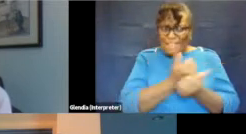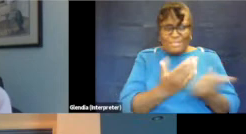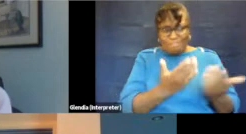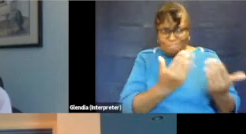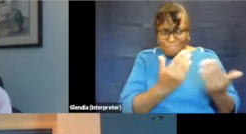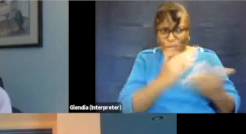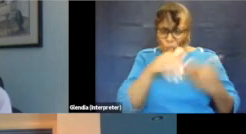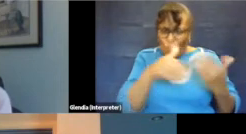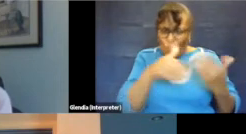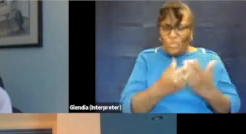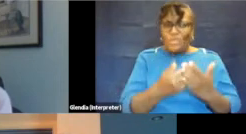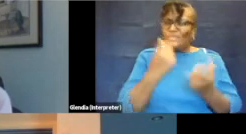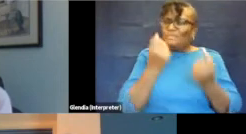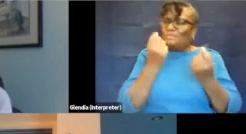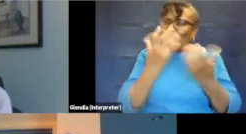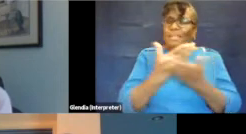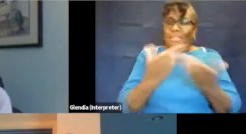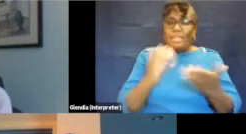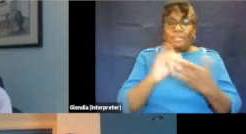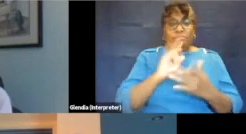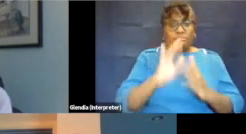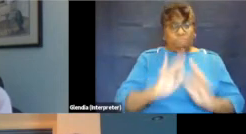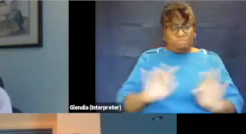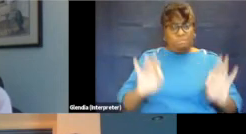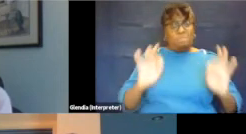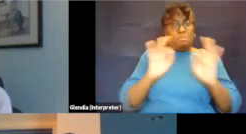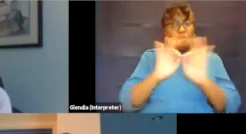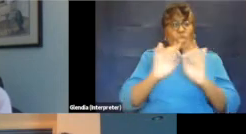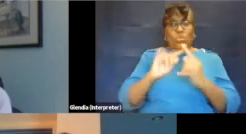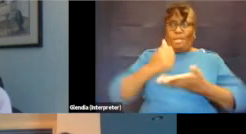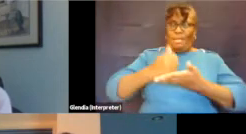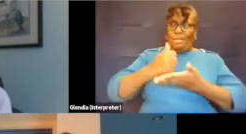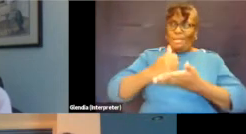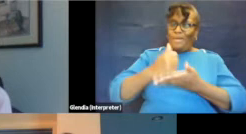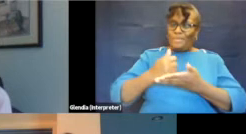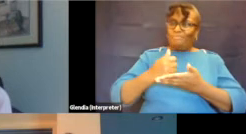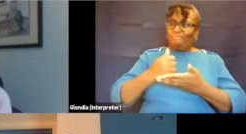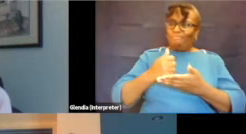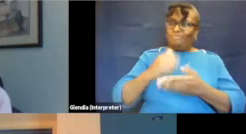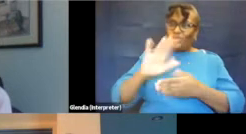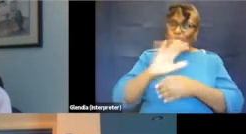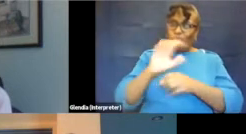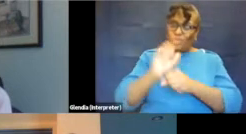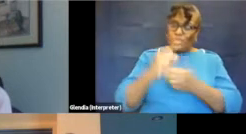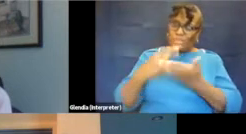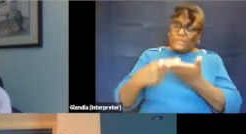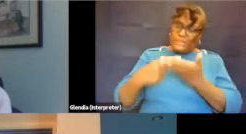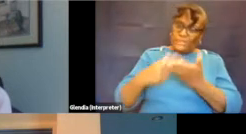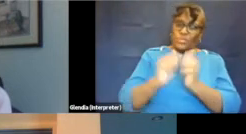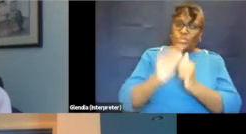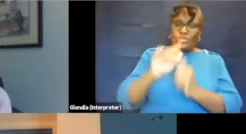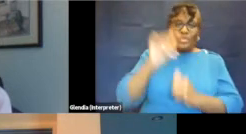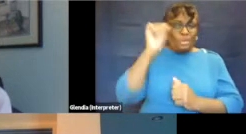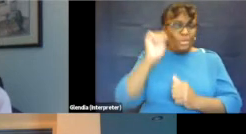And there are many things that can be relevant that will maximize those appointments and those discussions with your audiologist. The